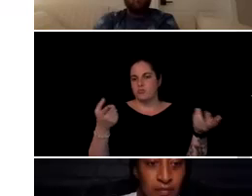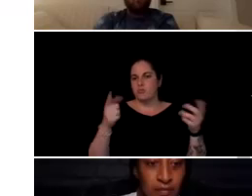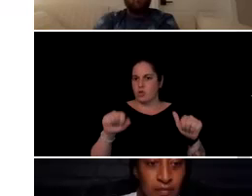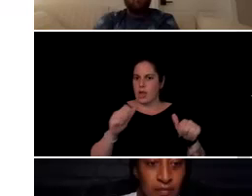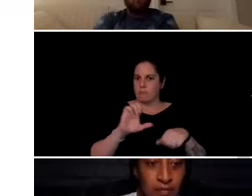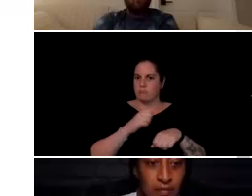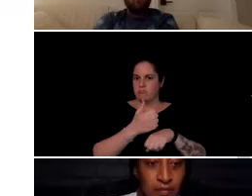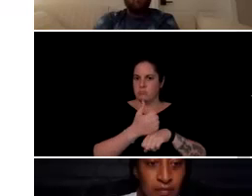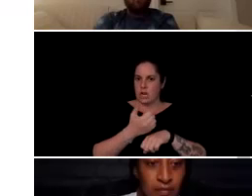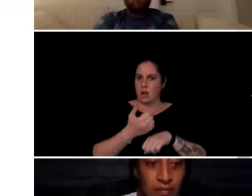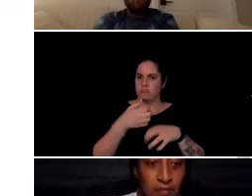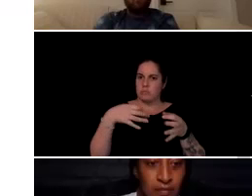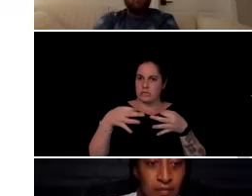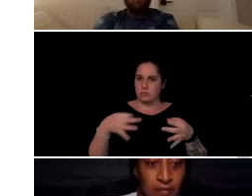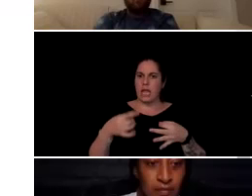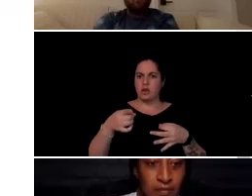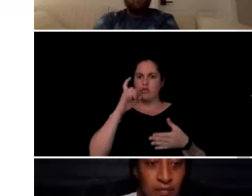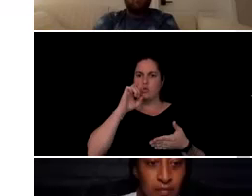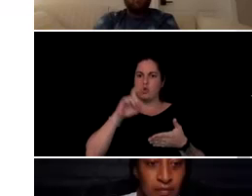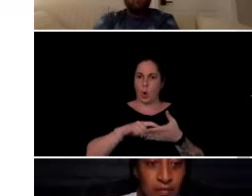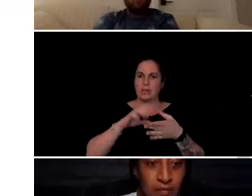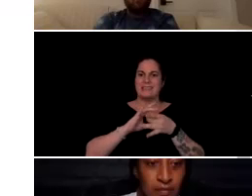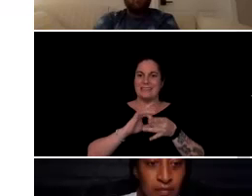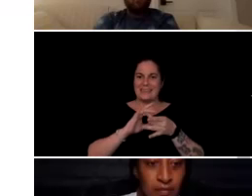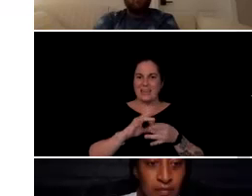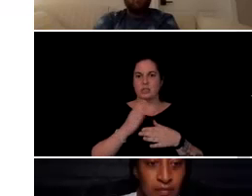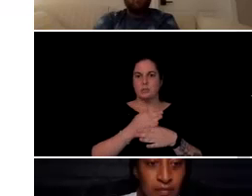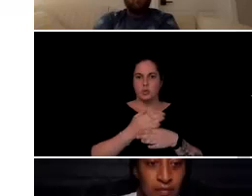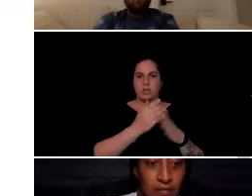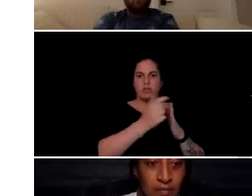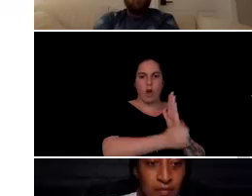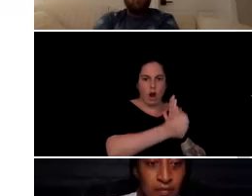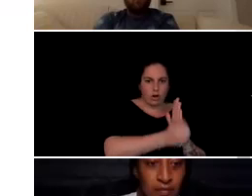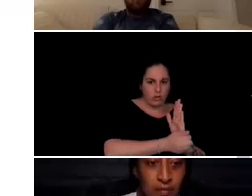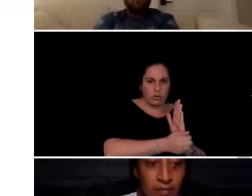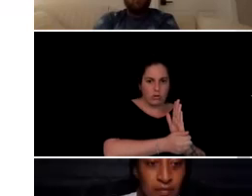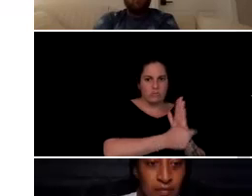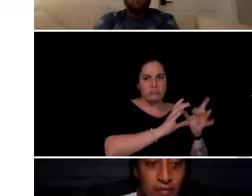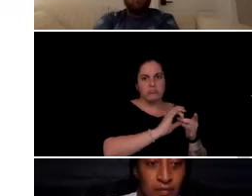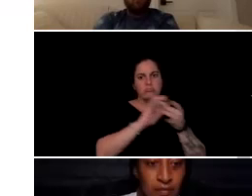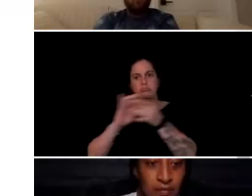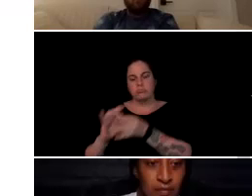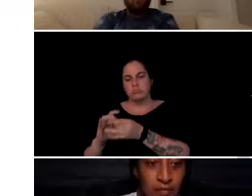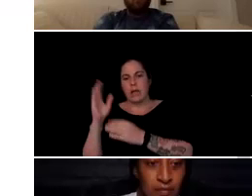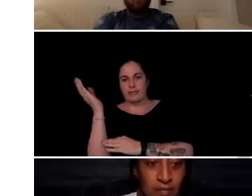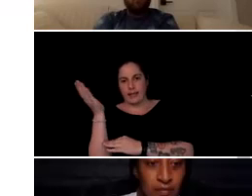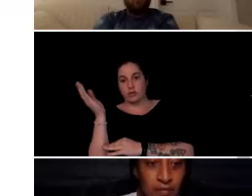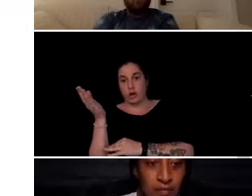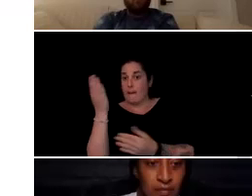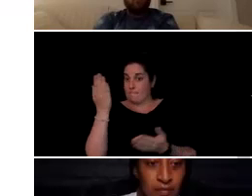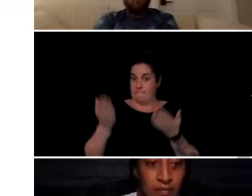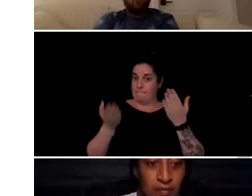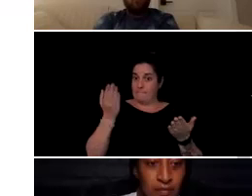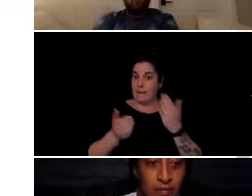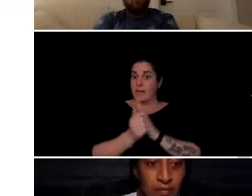know that there's some connection to a lecture class. Maybe they're using the scientific method. A lot of these articles, because they